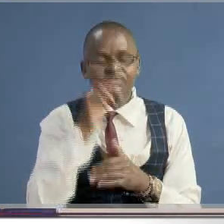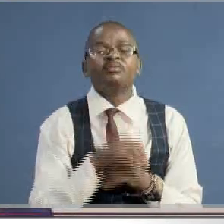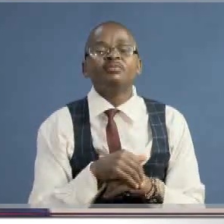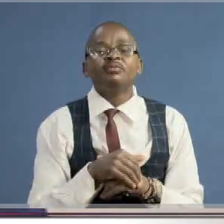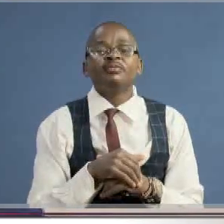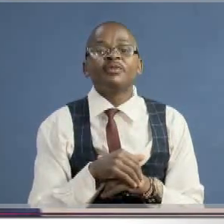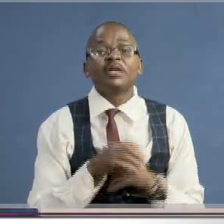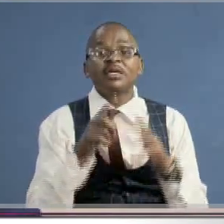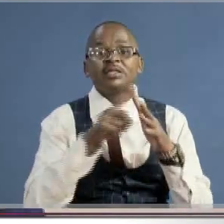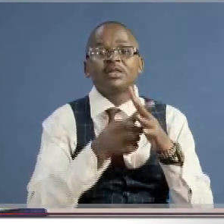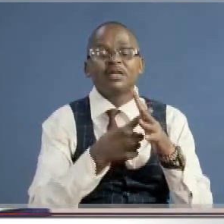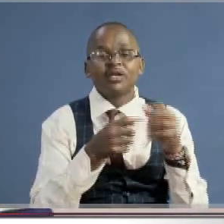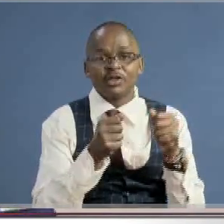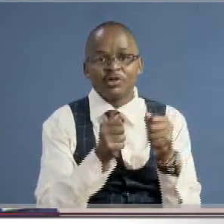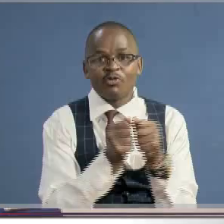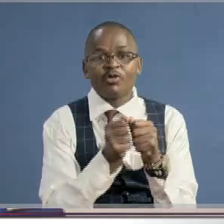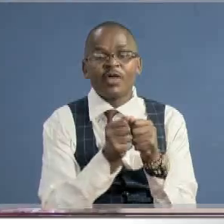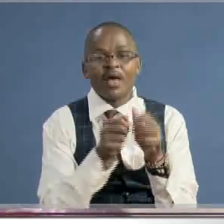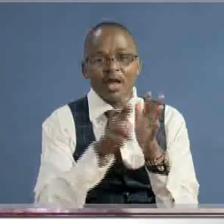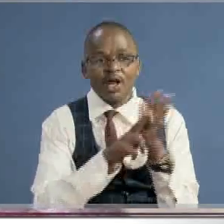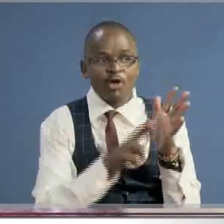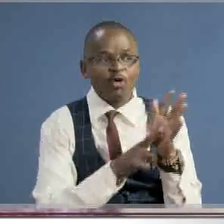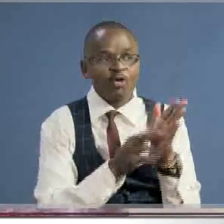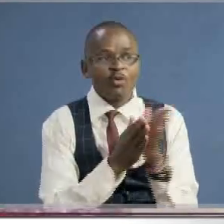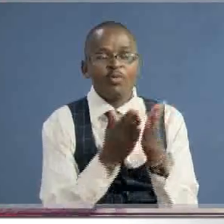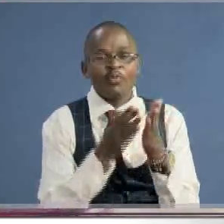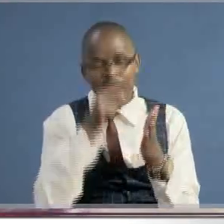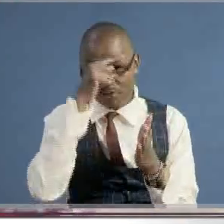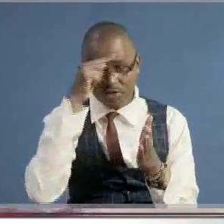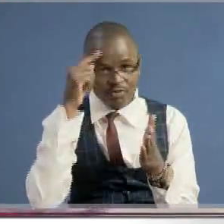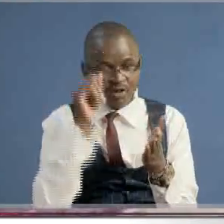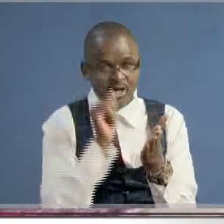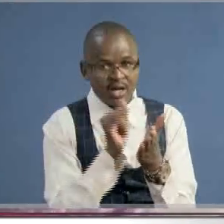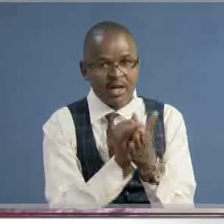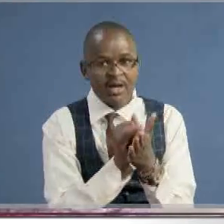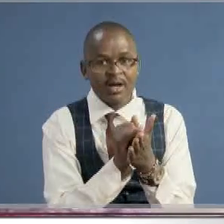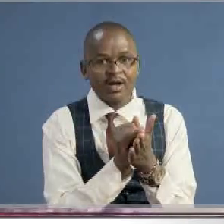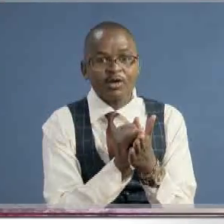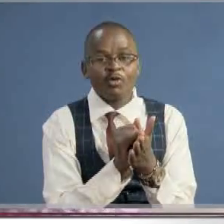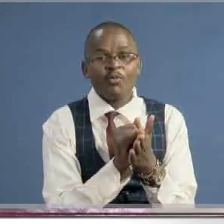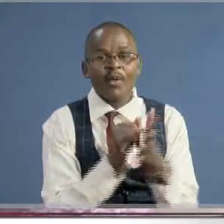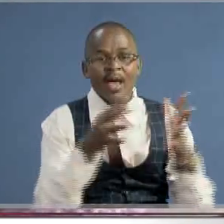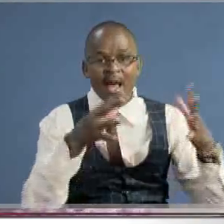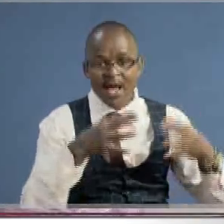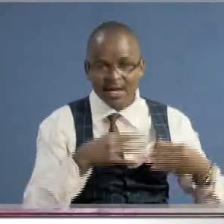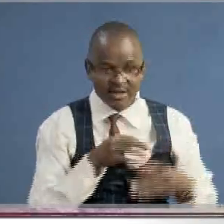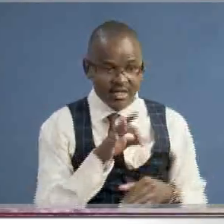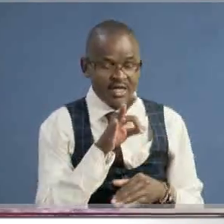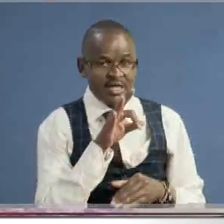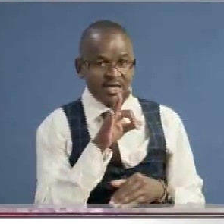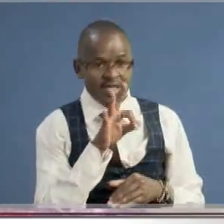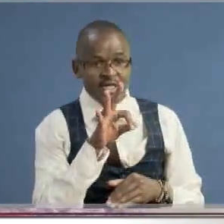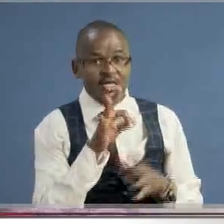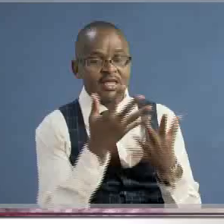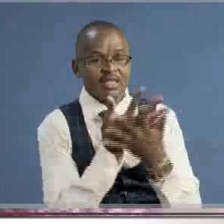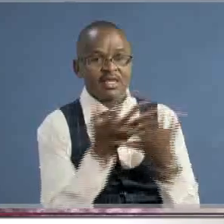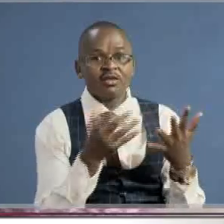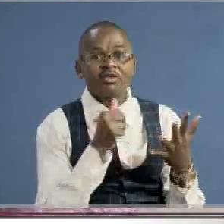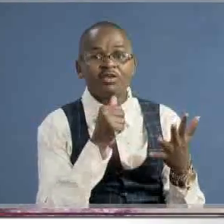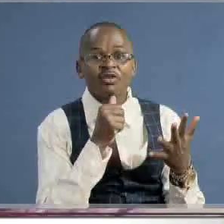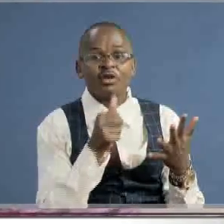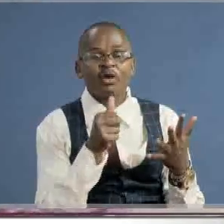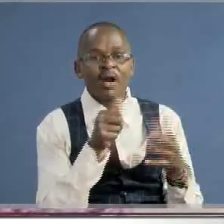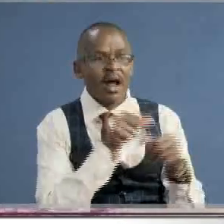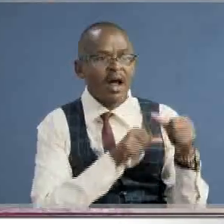beginning with our current book because of that I did to mokuba Liana we discussed this be his daughter routes